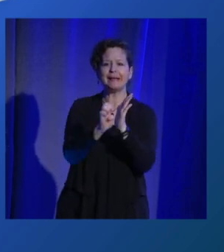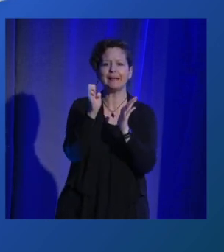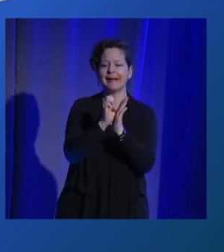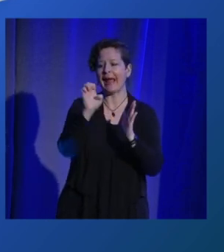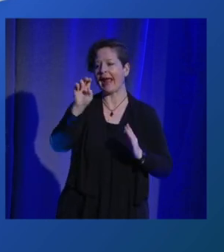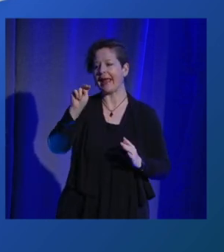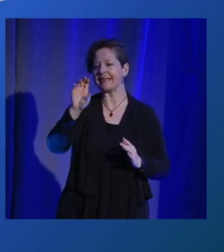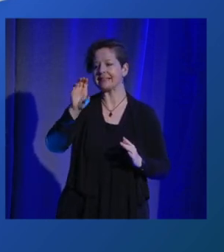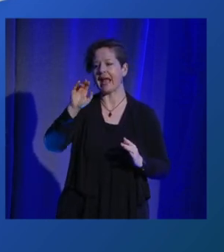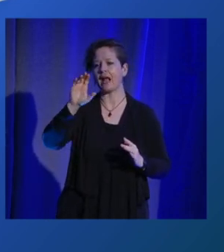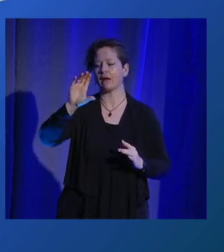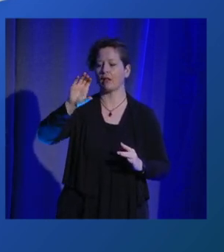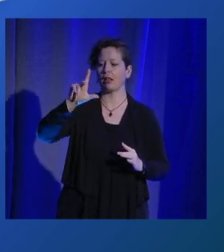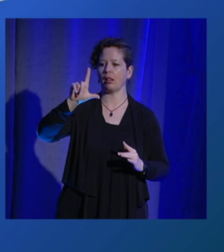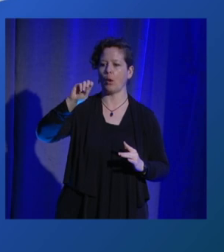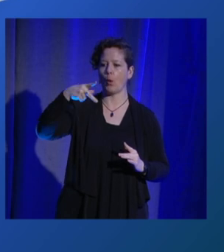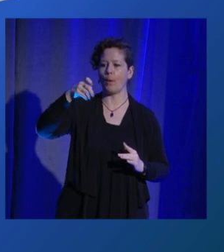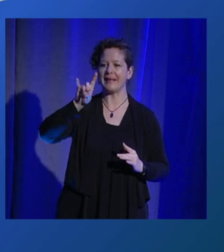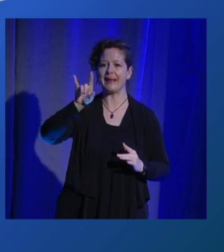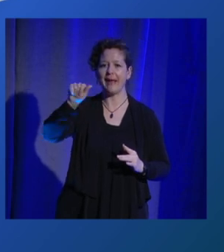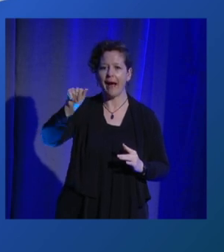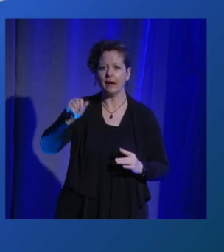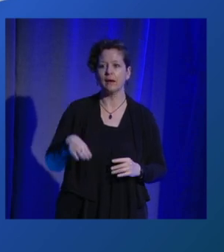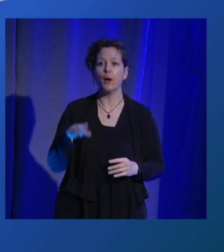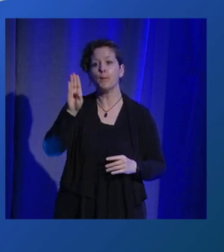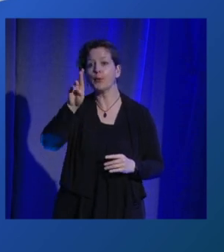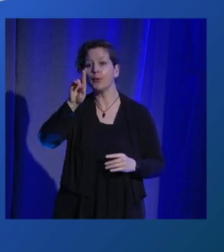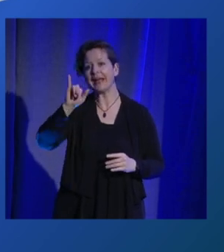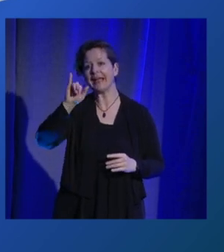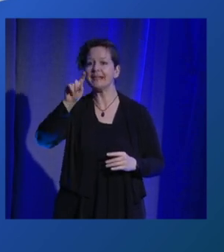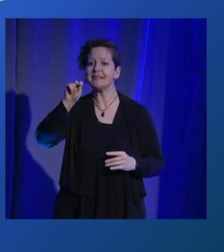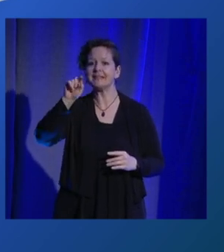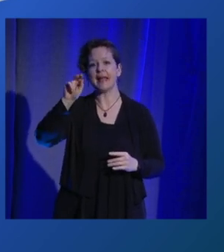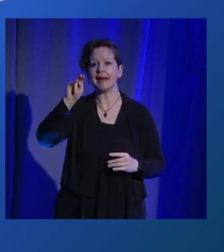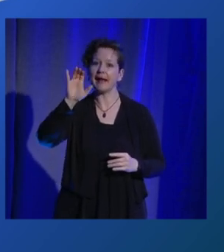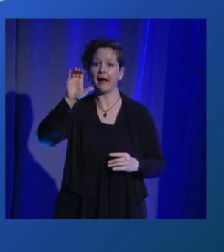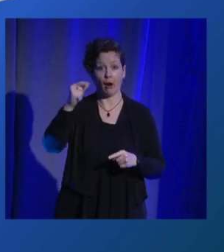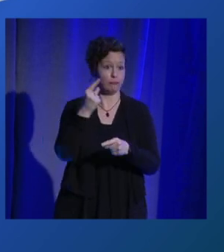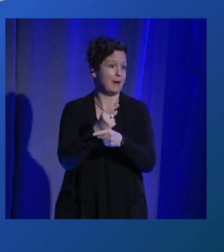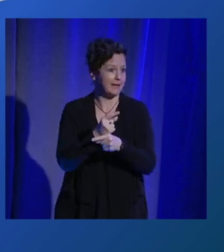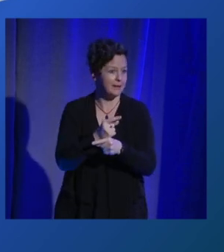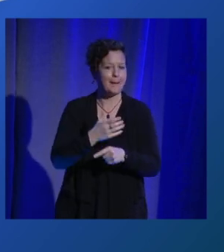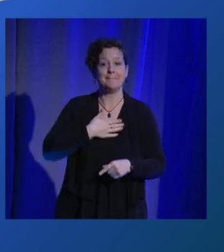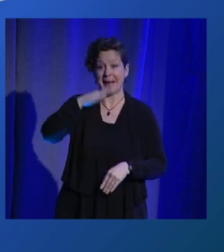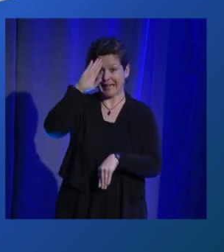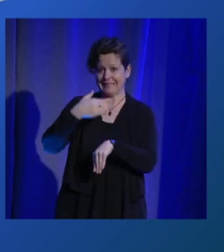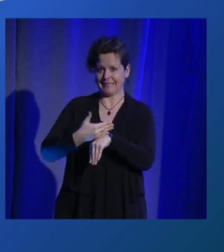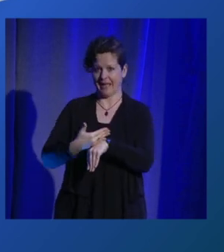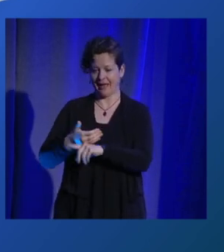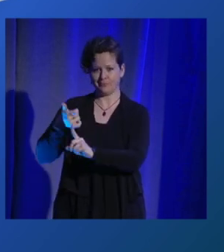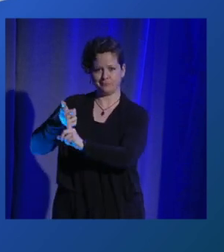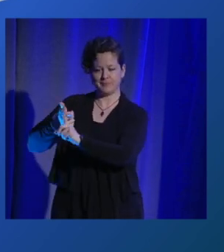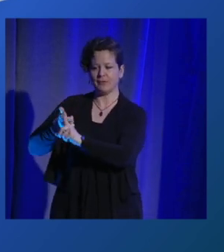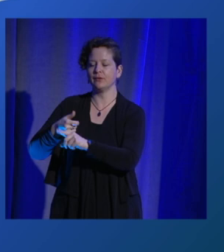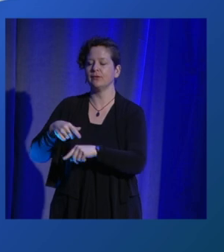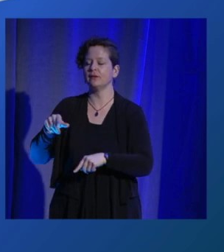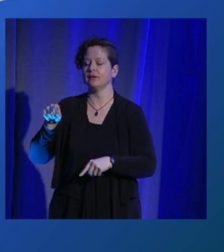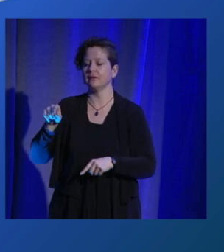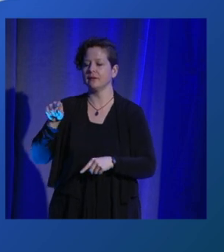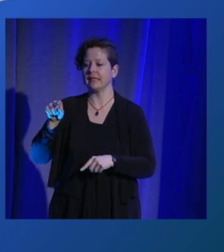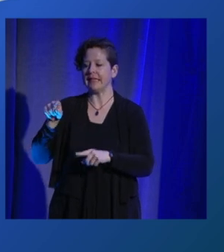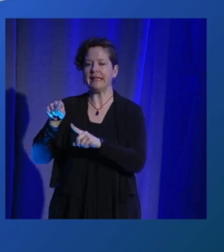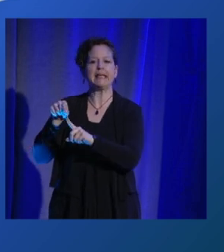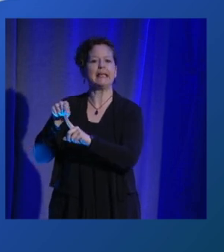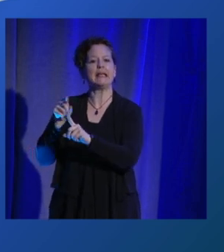book encyclopedias right our kids look at that my my my son kind of went to my